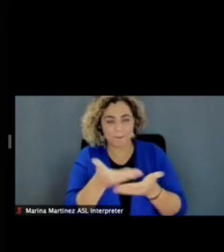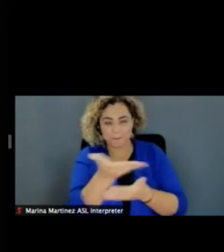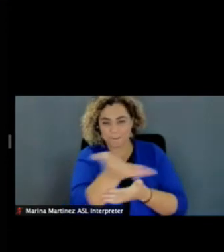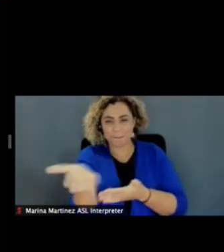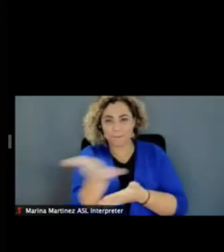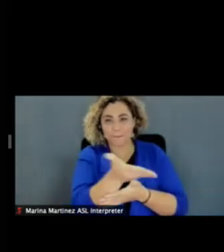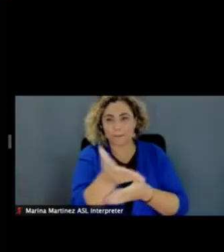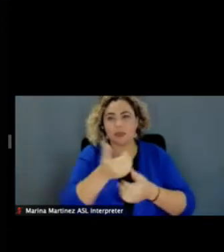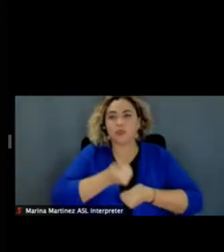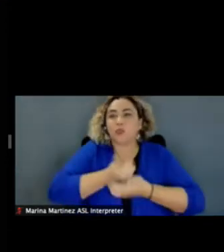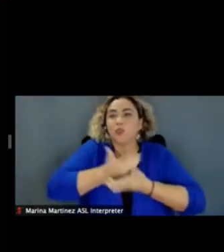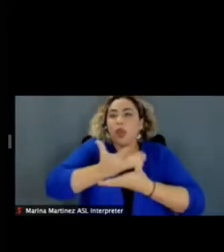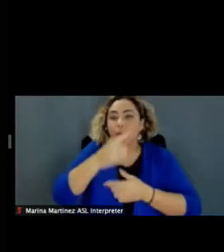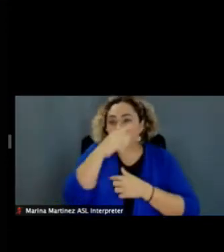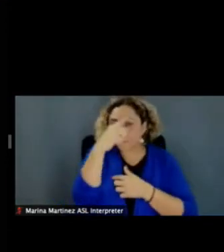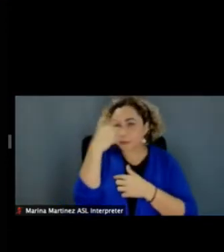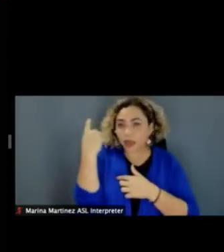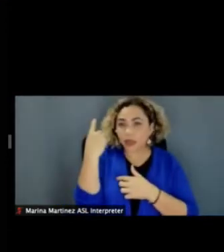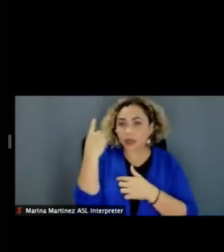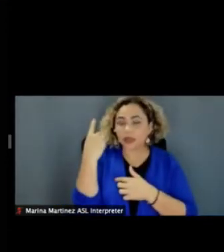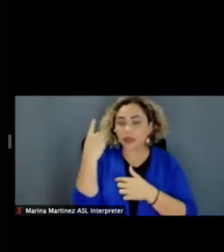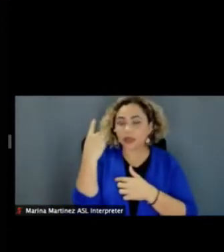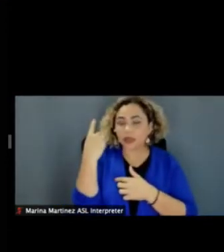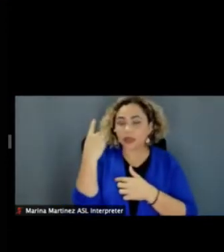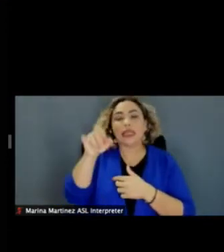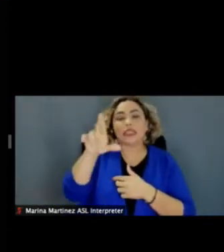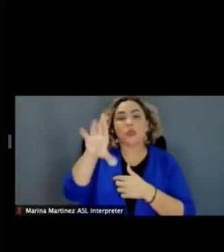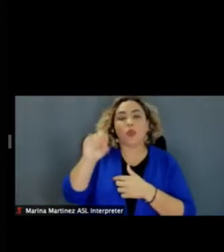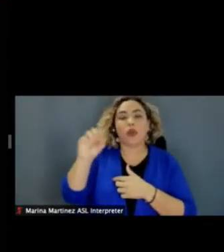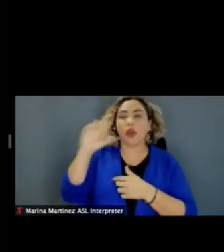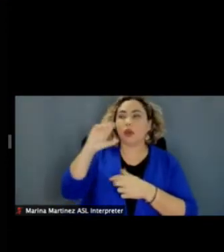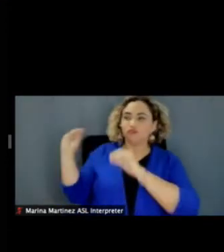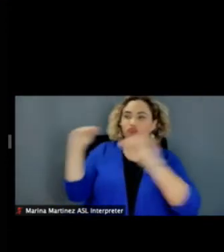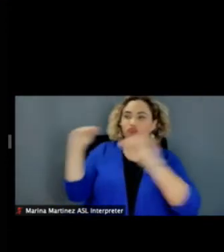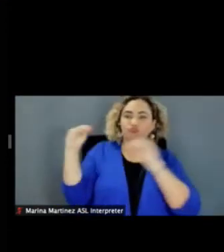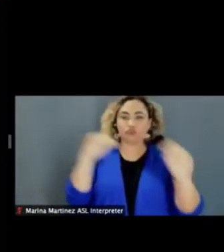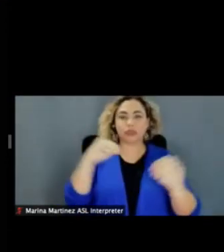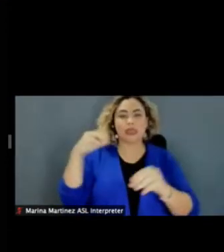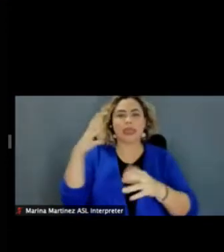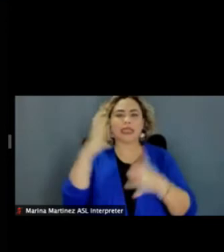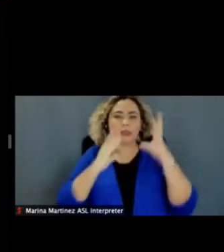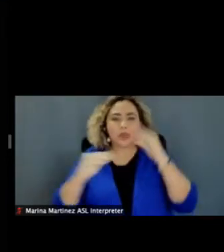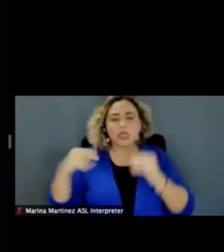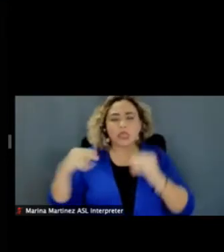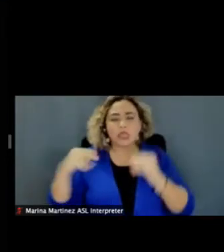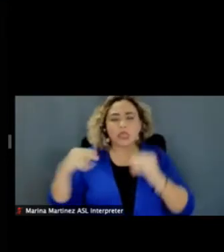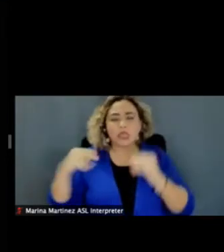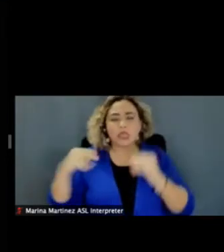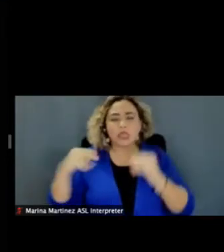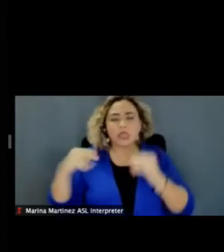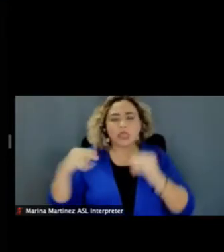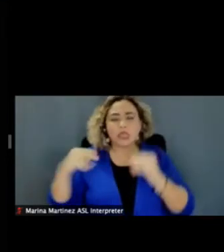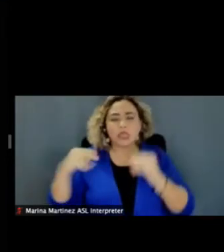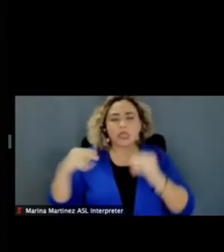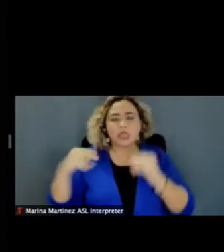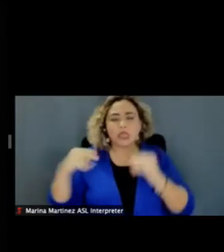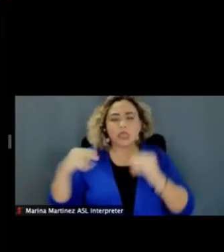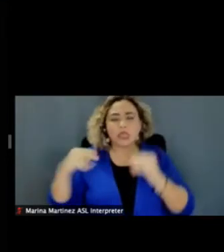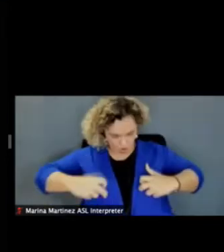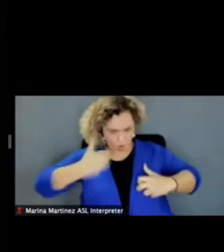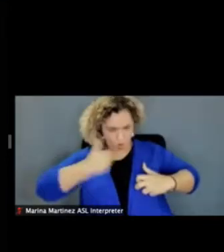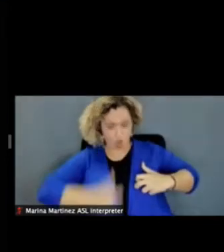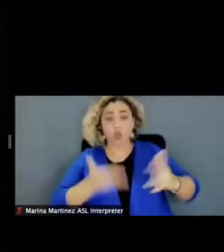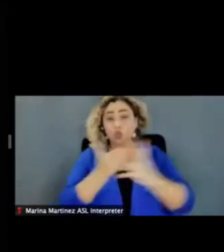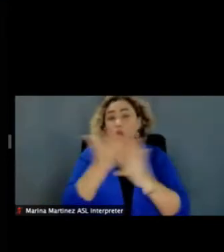express Black diasporic experiences, history, and identity through